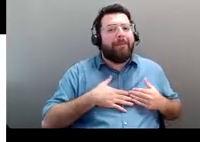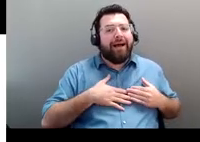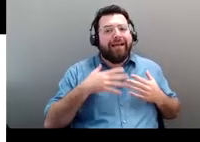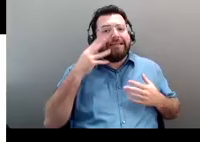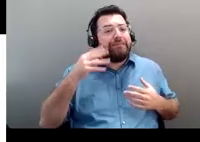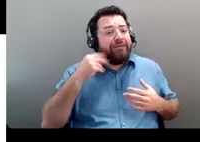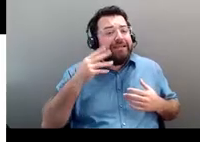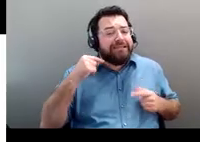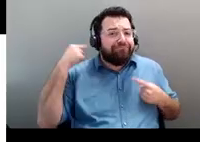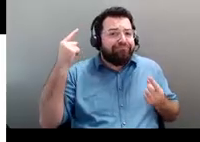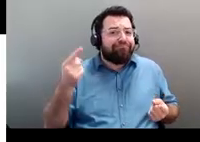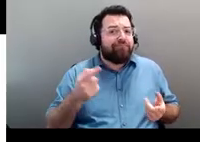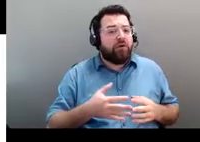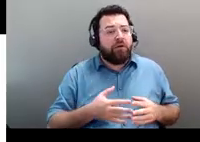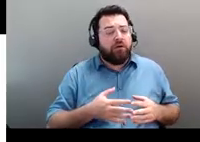um,